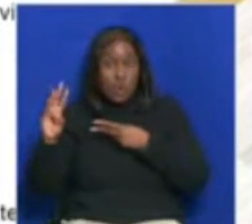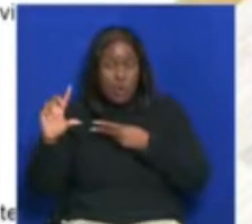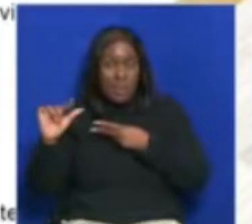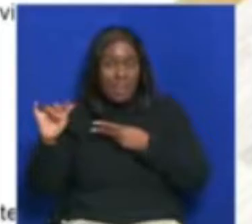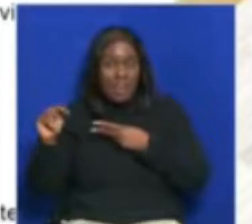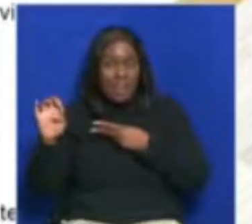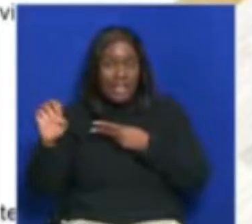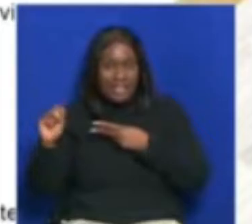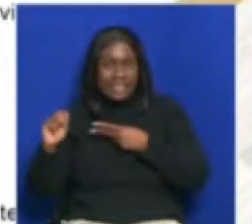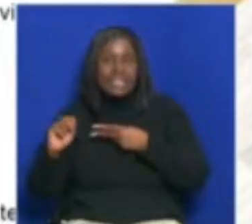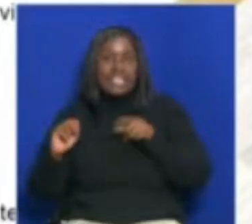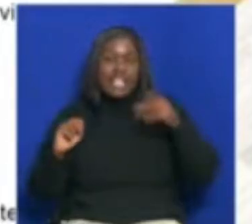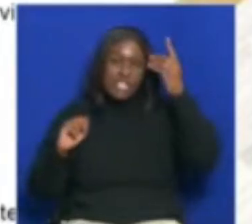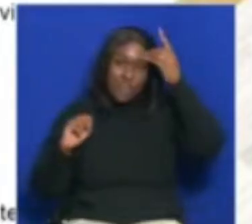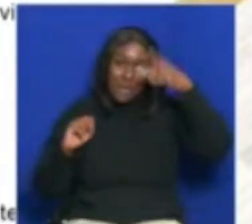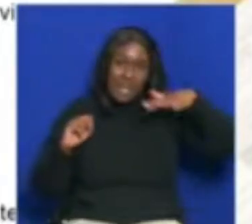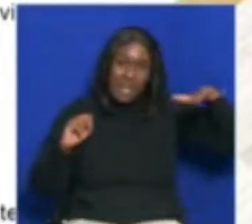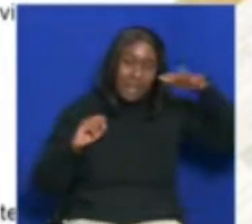Trucks,